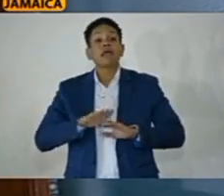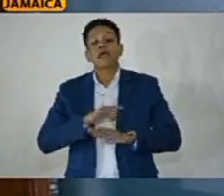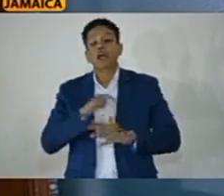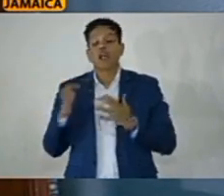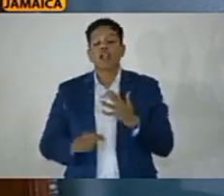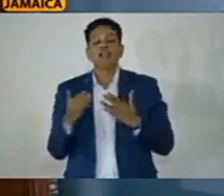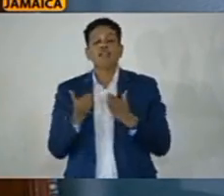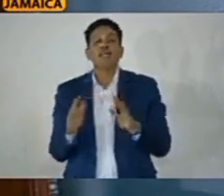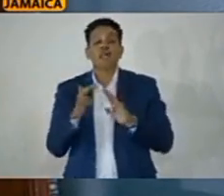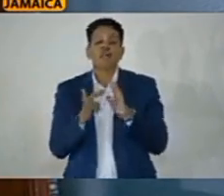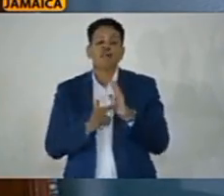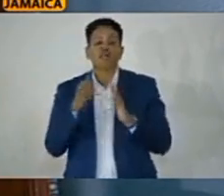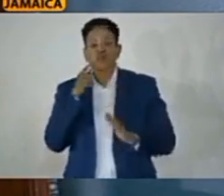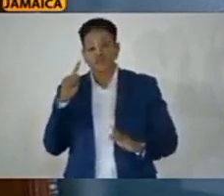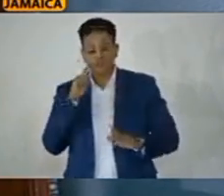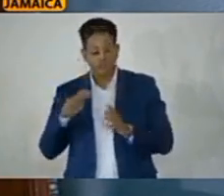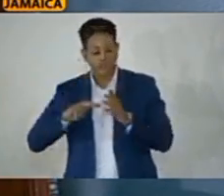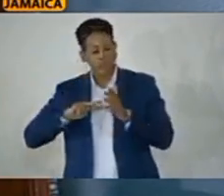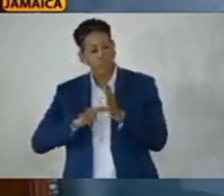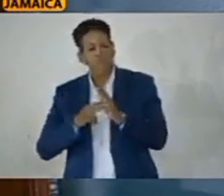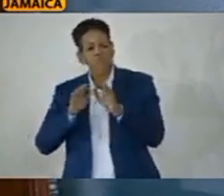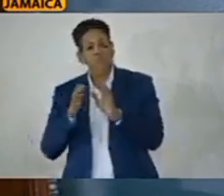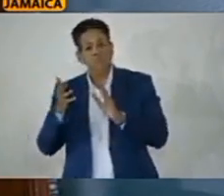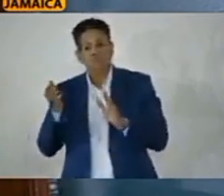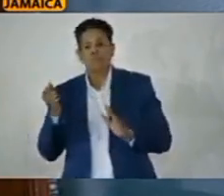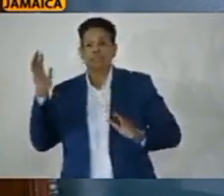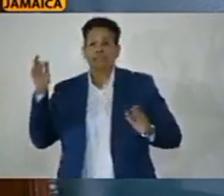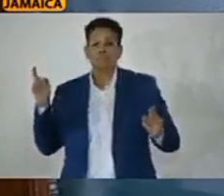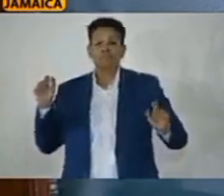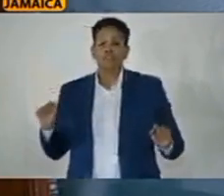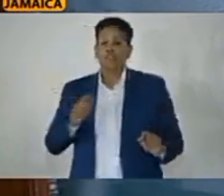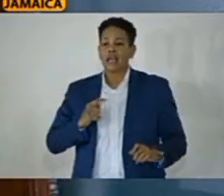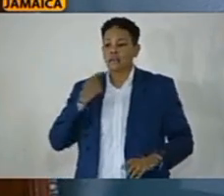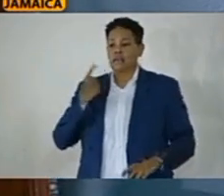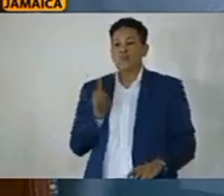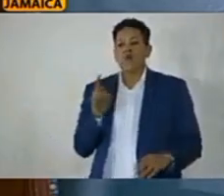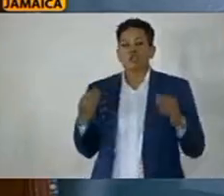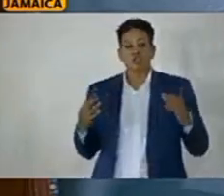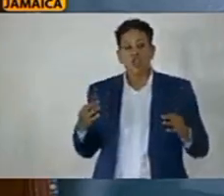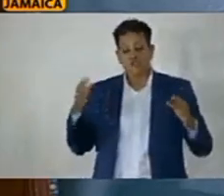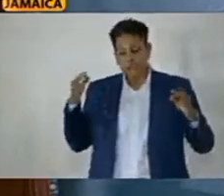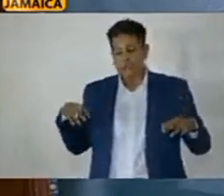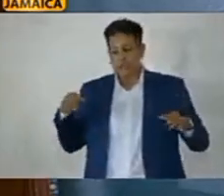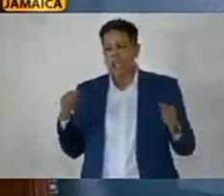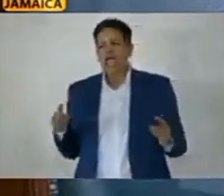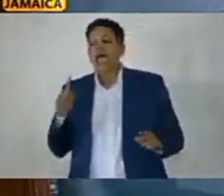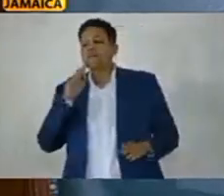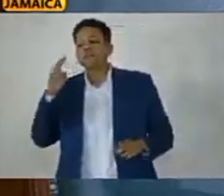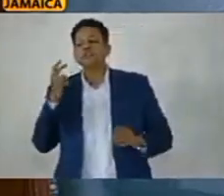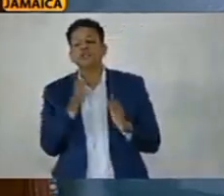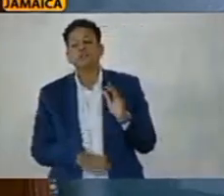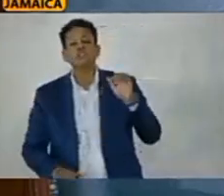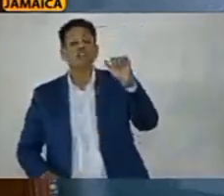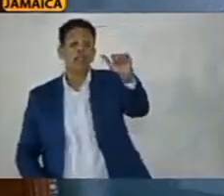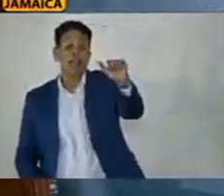rules as to the interpretation of which the Speaker shall be the sole judge. Subsection A.